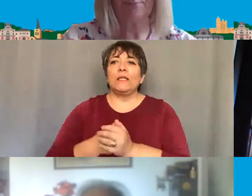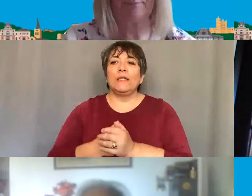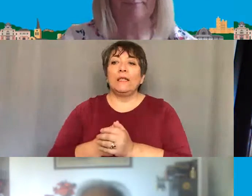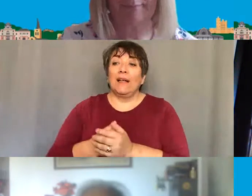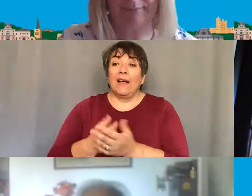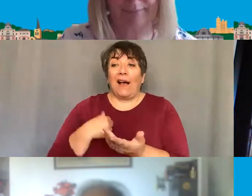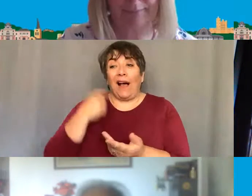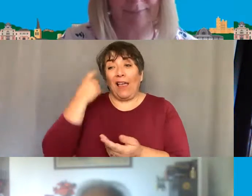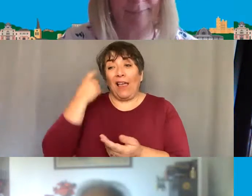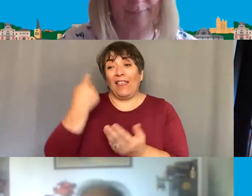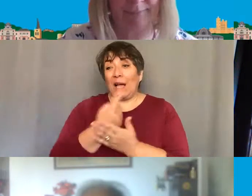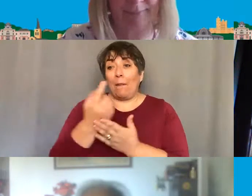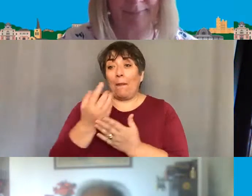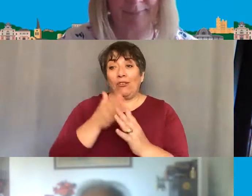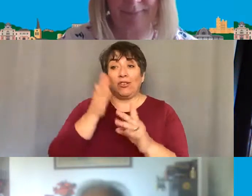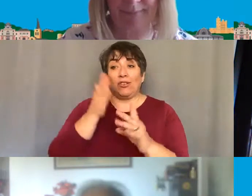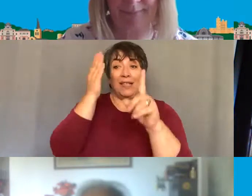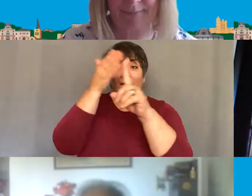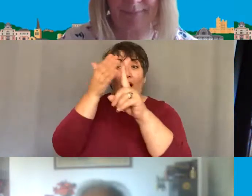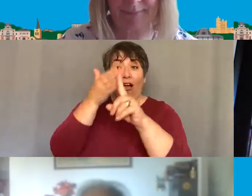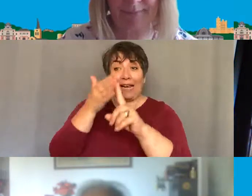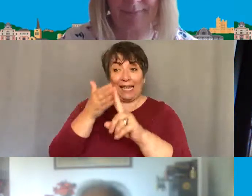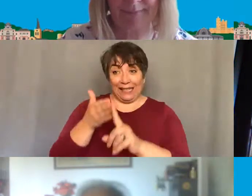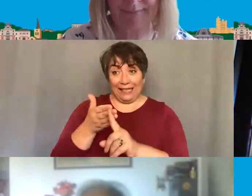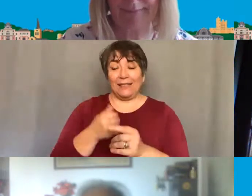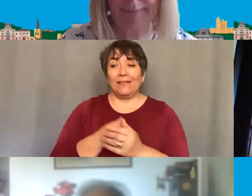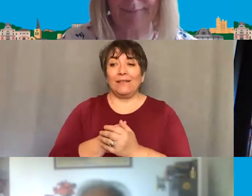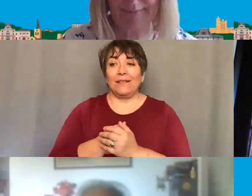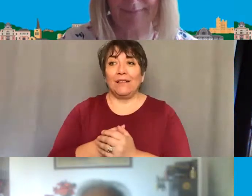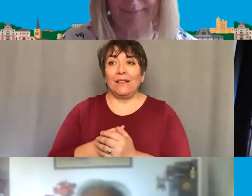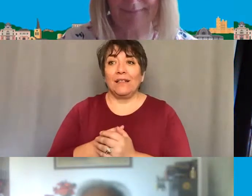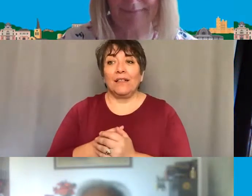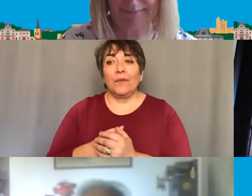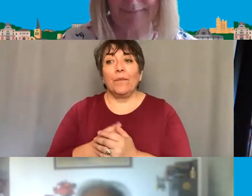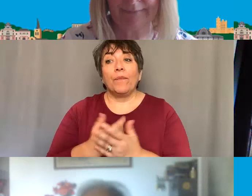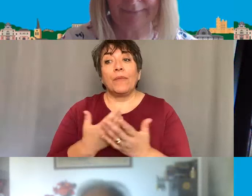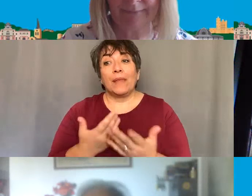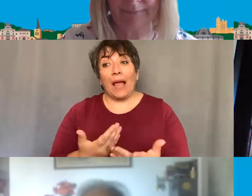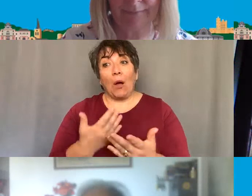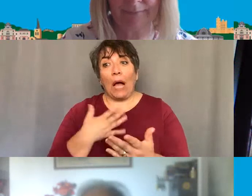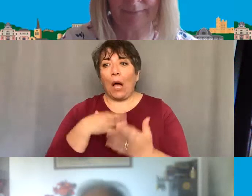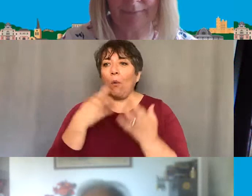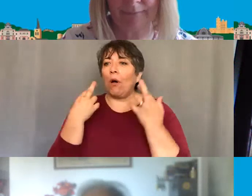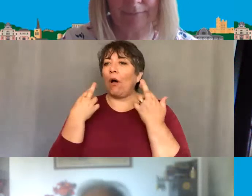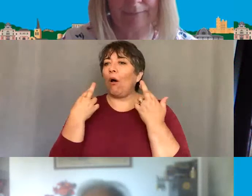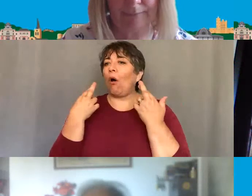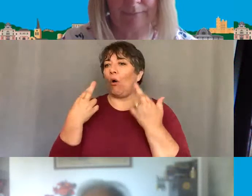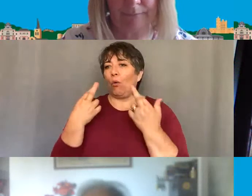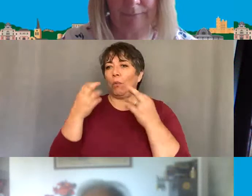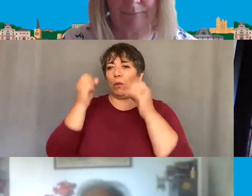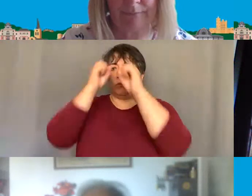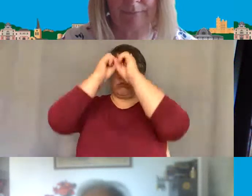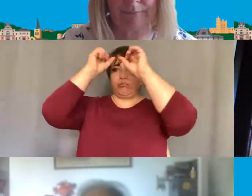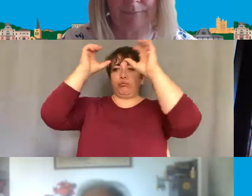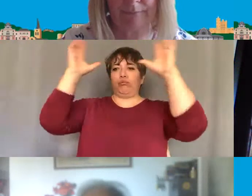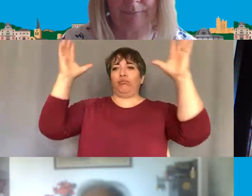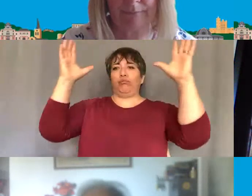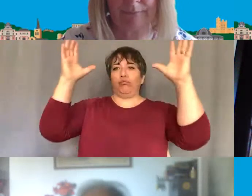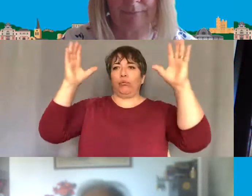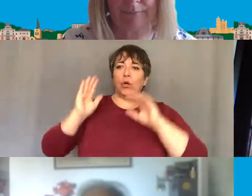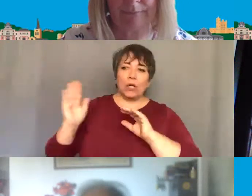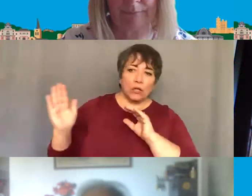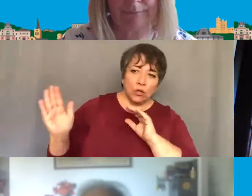we do have an aspiration that every available practice, so obviously non-dispensing practices are